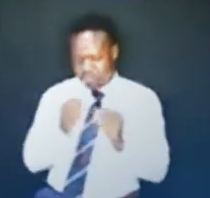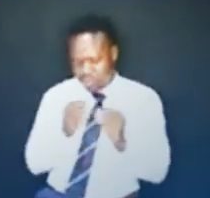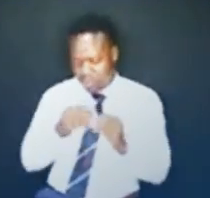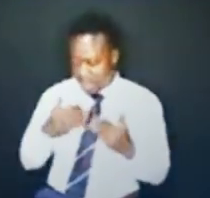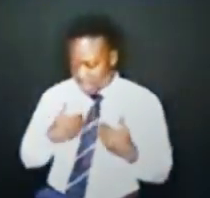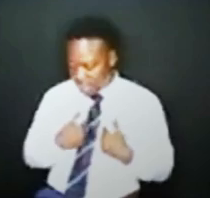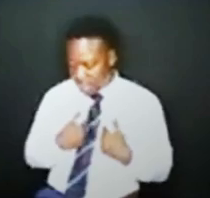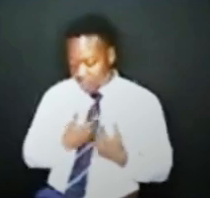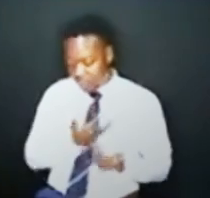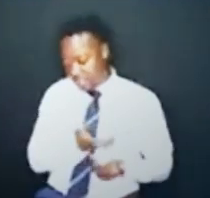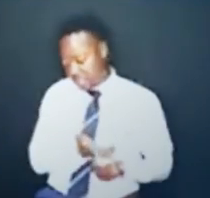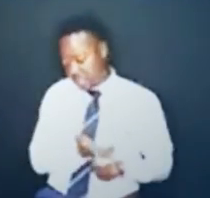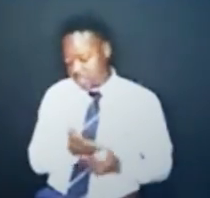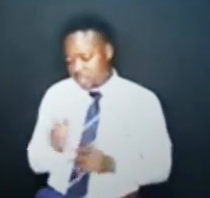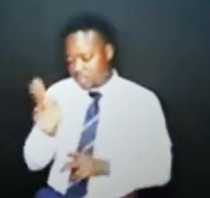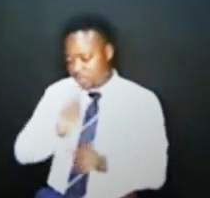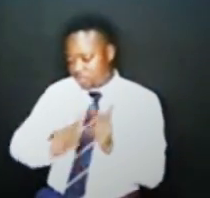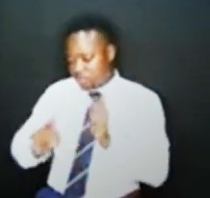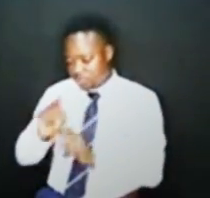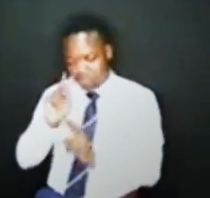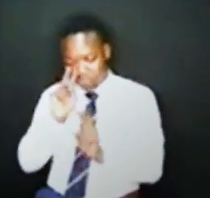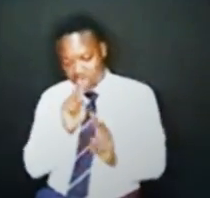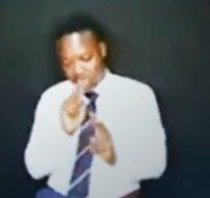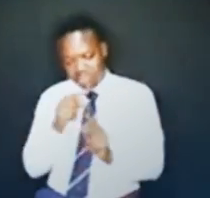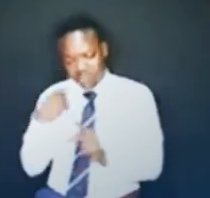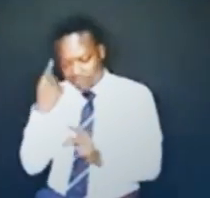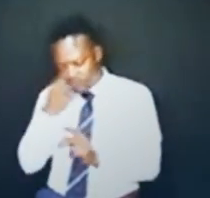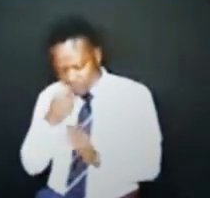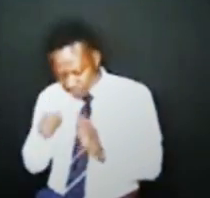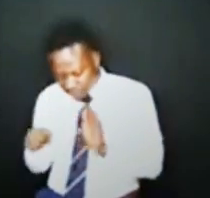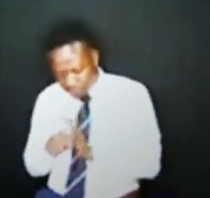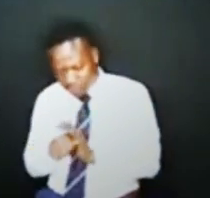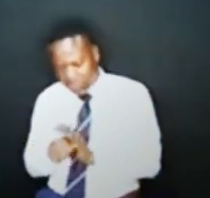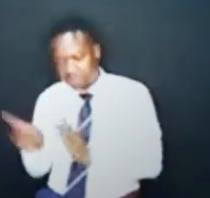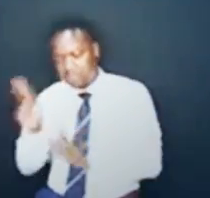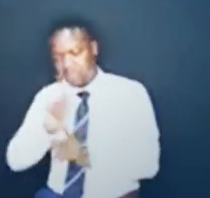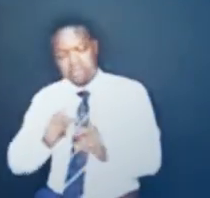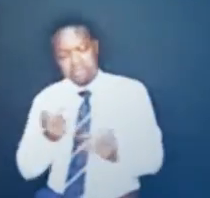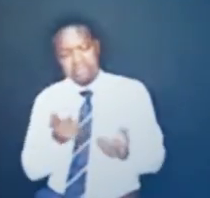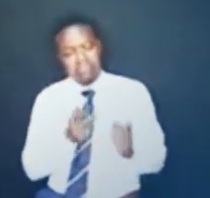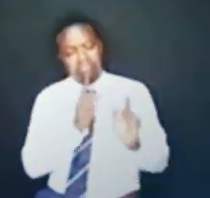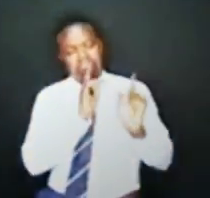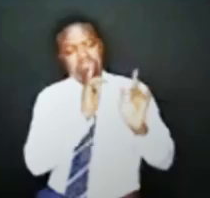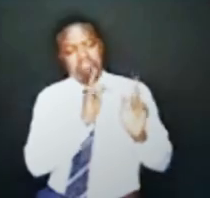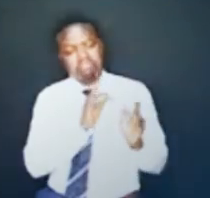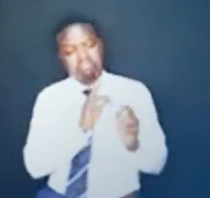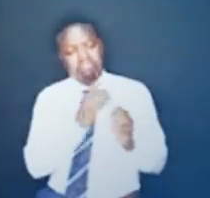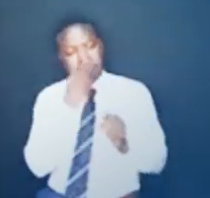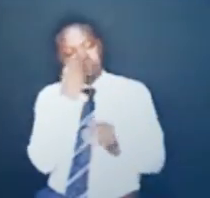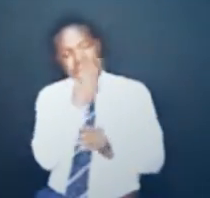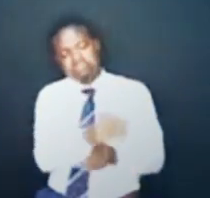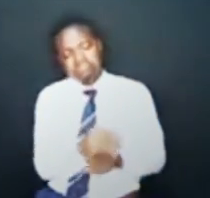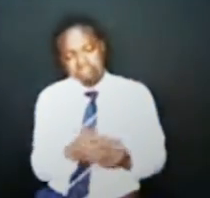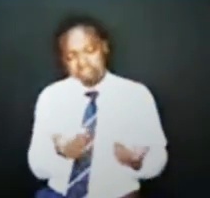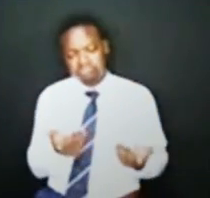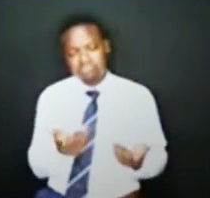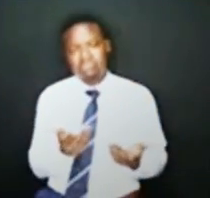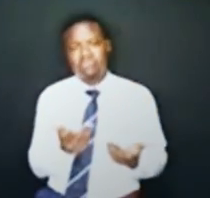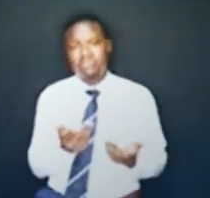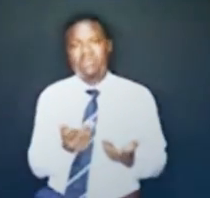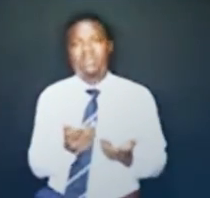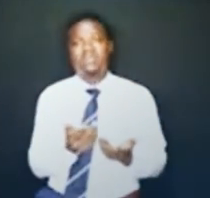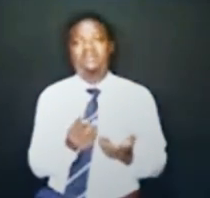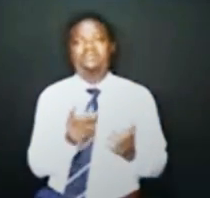like one from whom people hide their faces. He was despised, and then listen to this, and